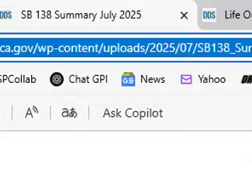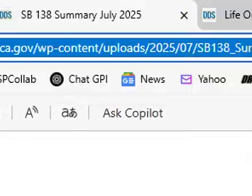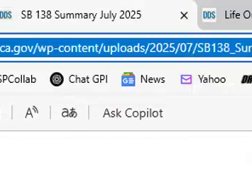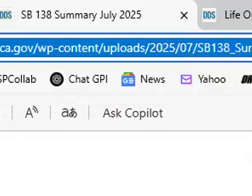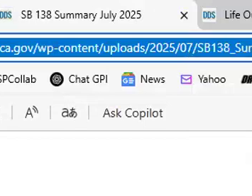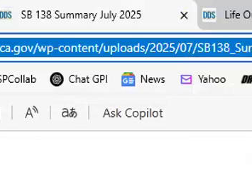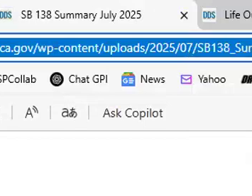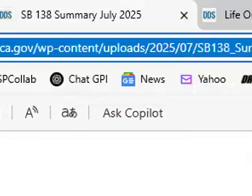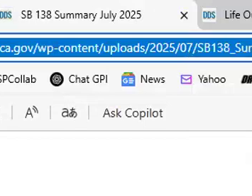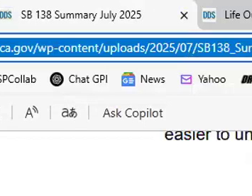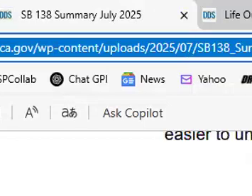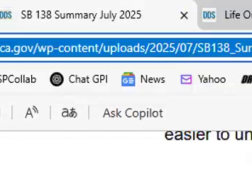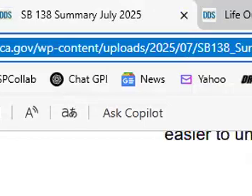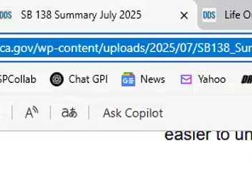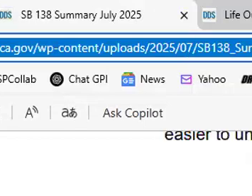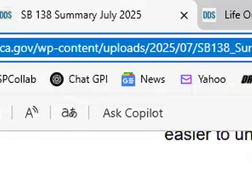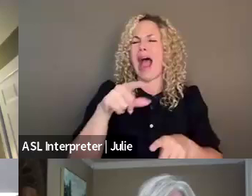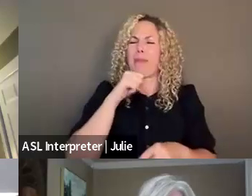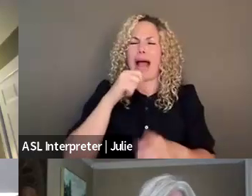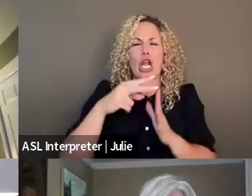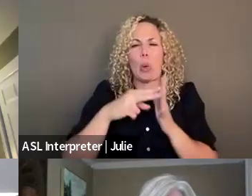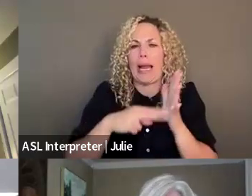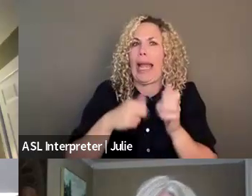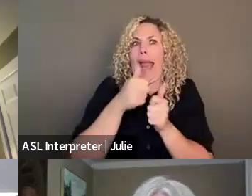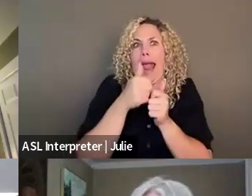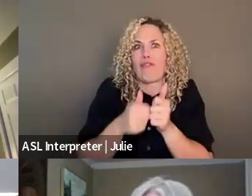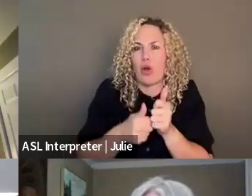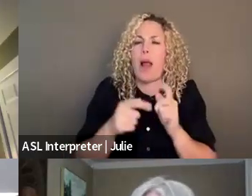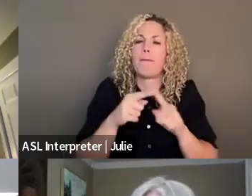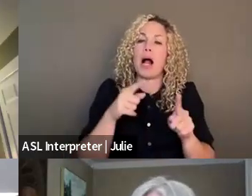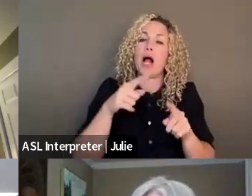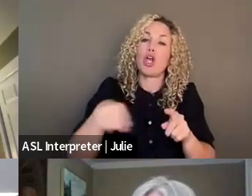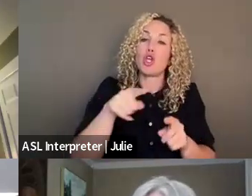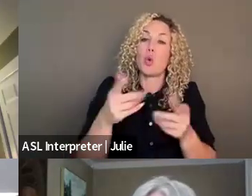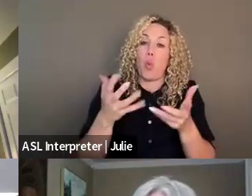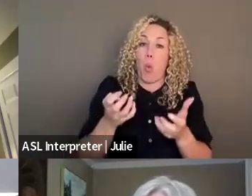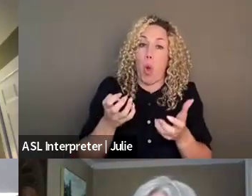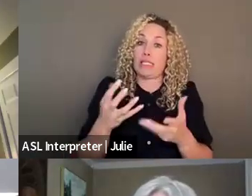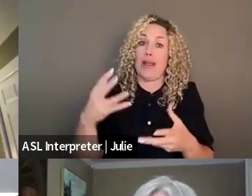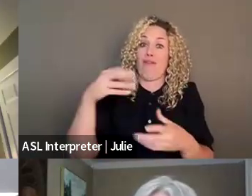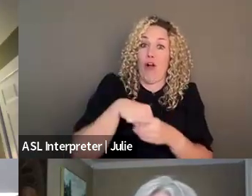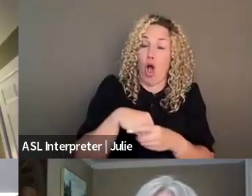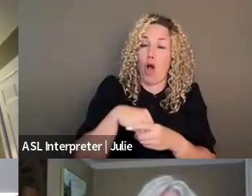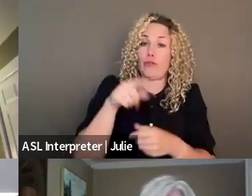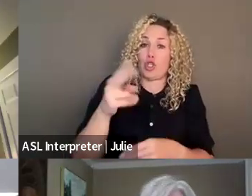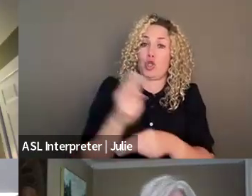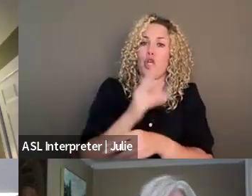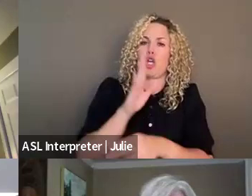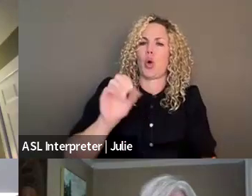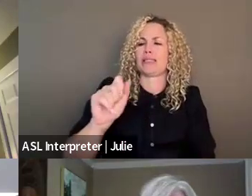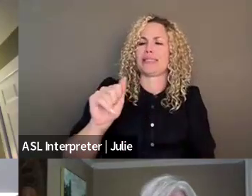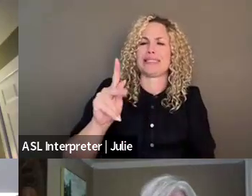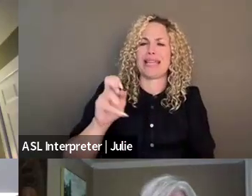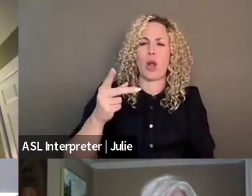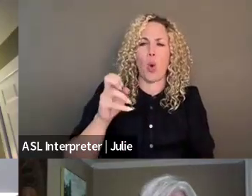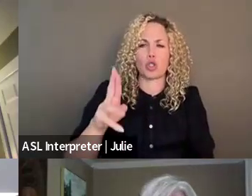And again, I just feel like I'm not going to read and go over every single part of this, but for those of you that want to be involved in utilizing your stakeholder voice